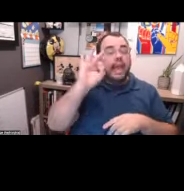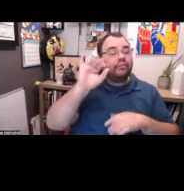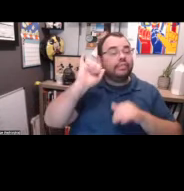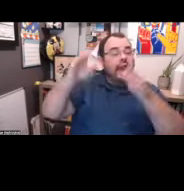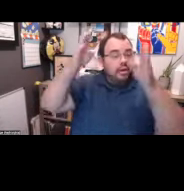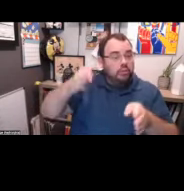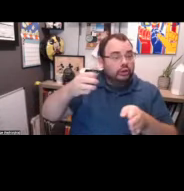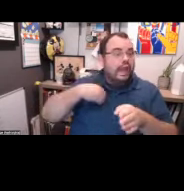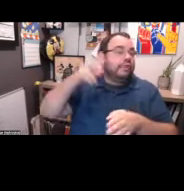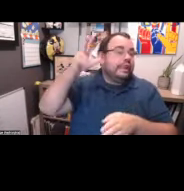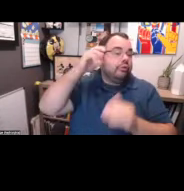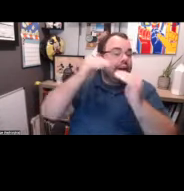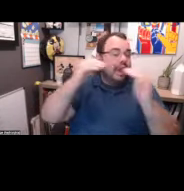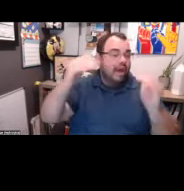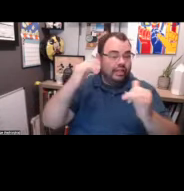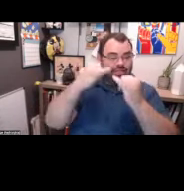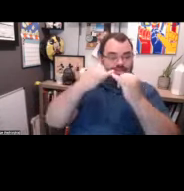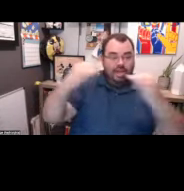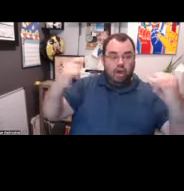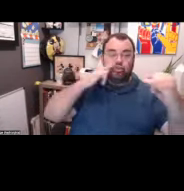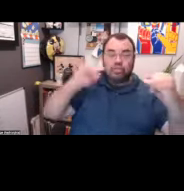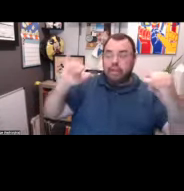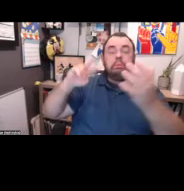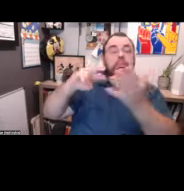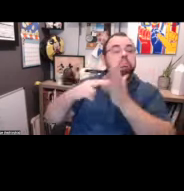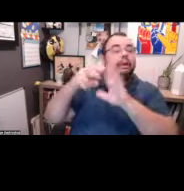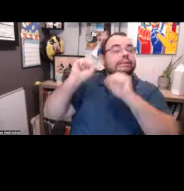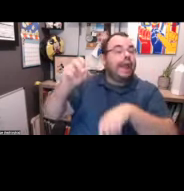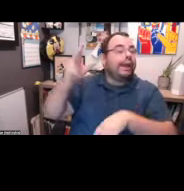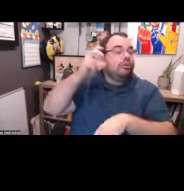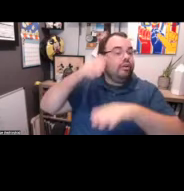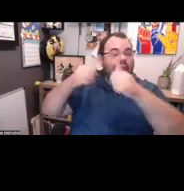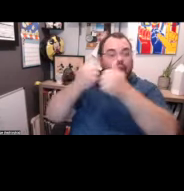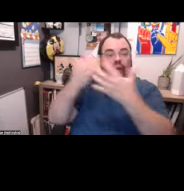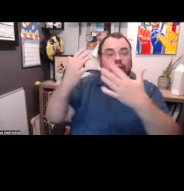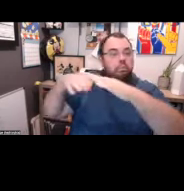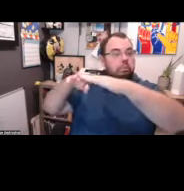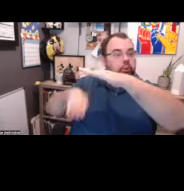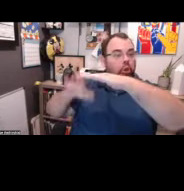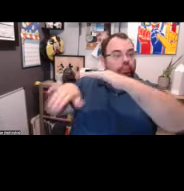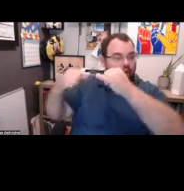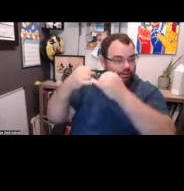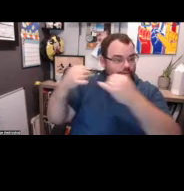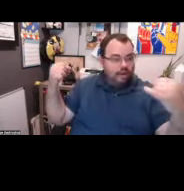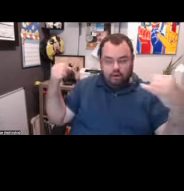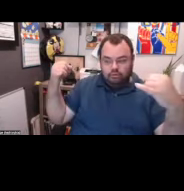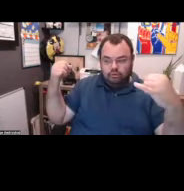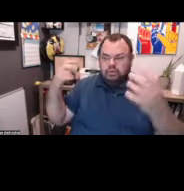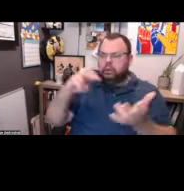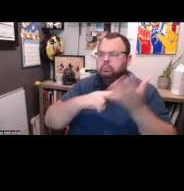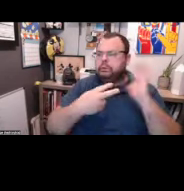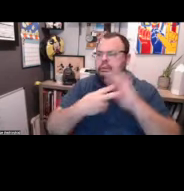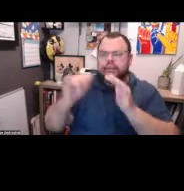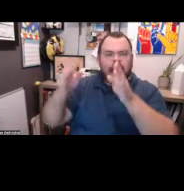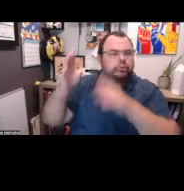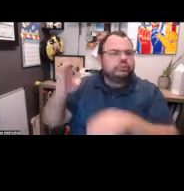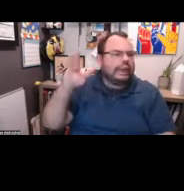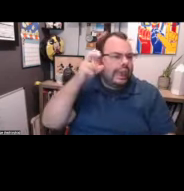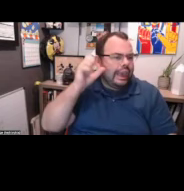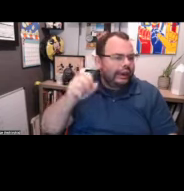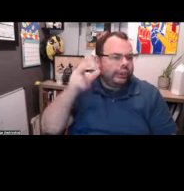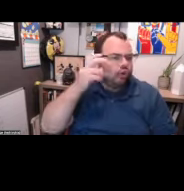Okay. So if that person had a hearing level that had this line, anything below that line, they would be